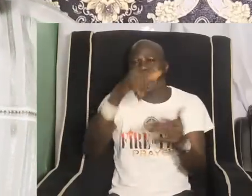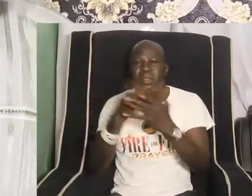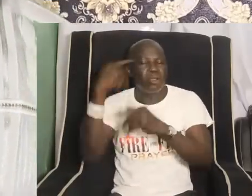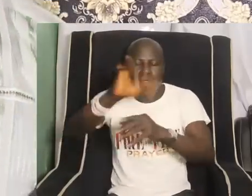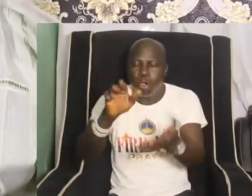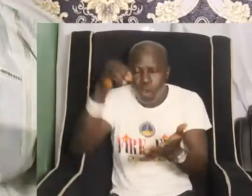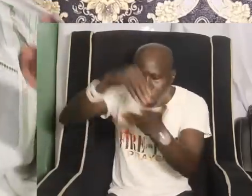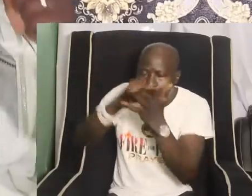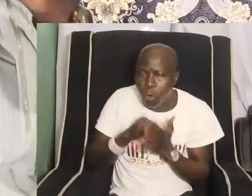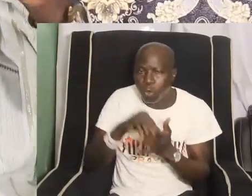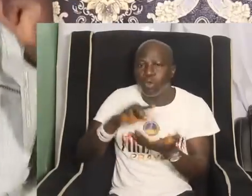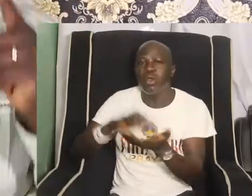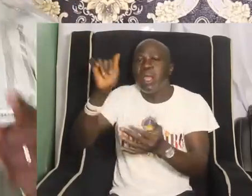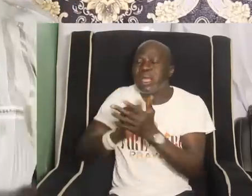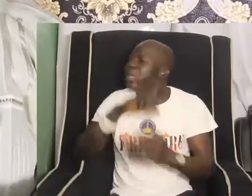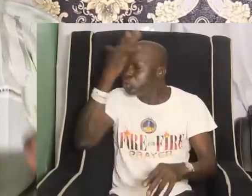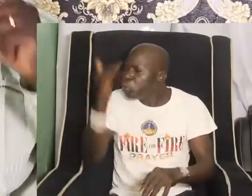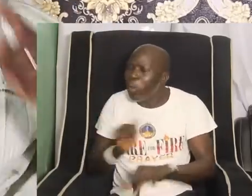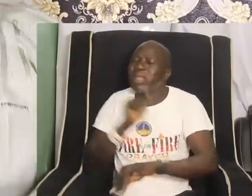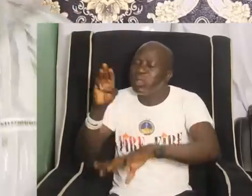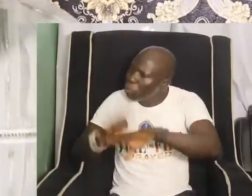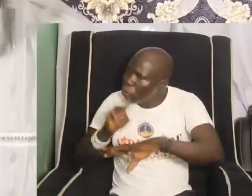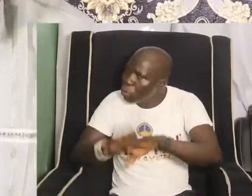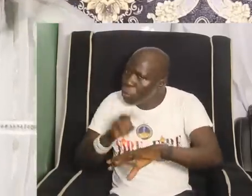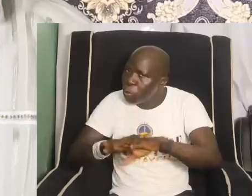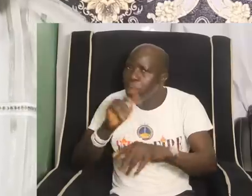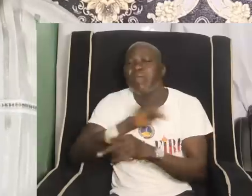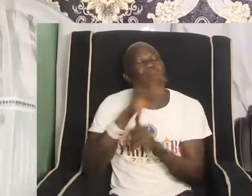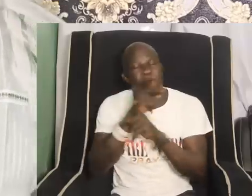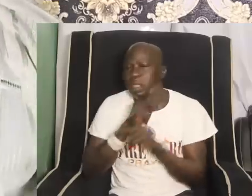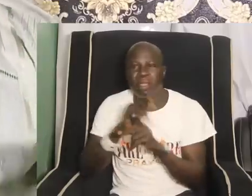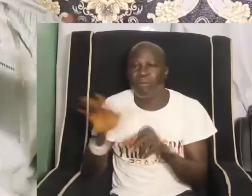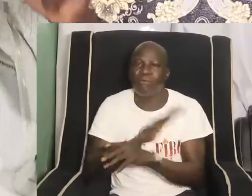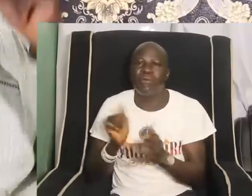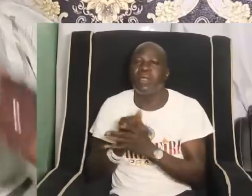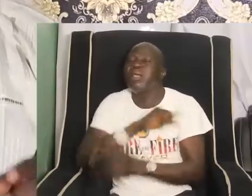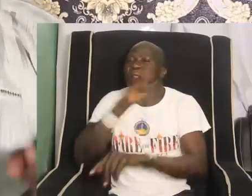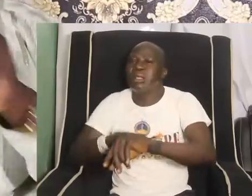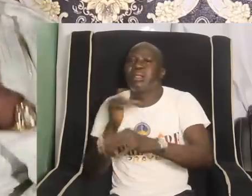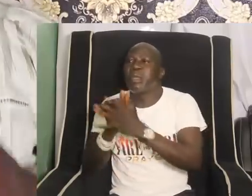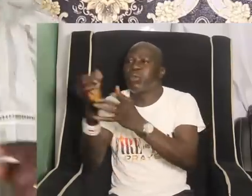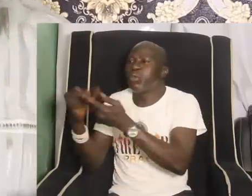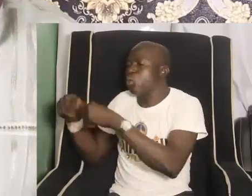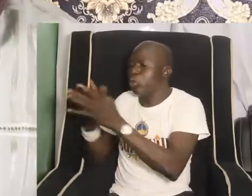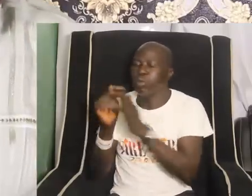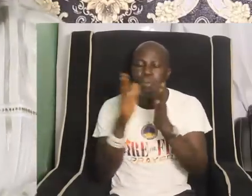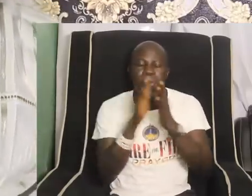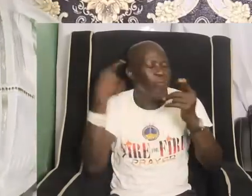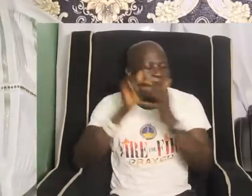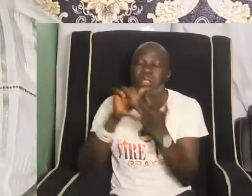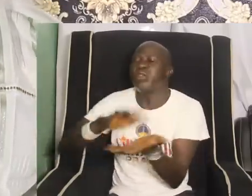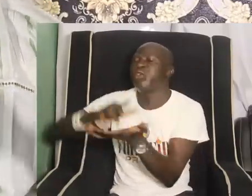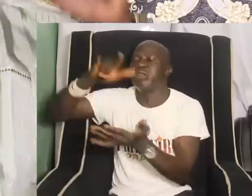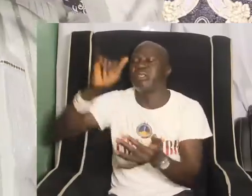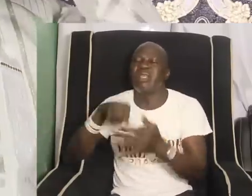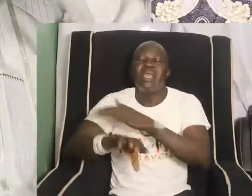against your own glory. So ó lẹ́sẹ̀ gbọ́dọ̀ sọ́ra dáadáa. That was why you must be very careful. Àkókò téèyàn bá ń gbàdúrà ògo. The time you are praying